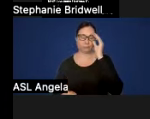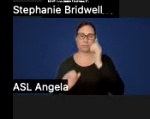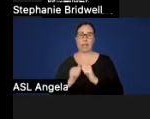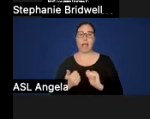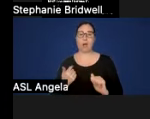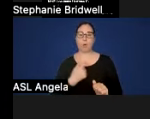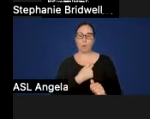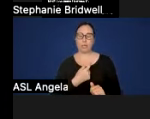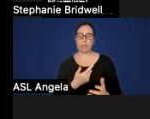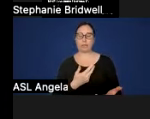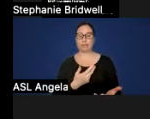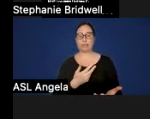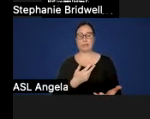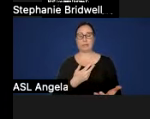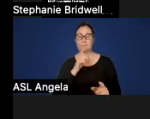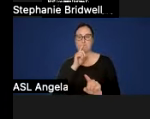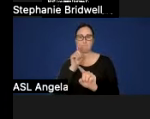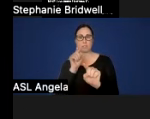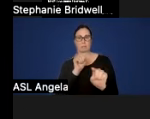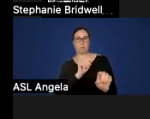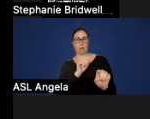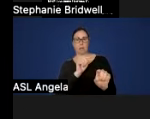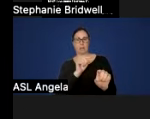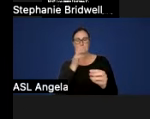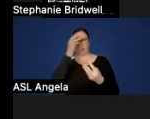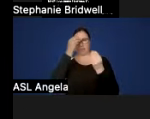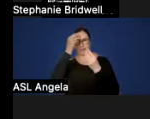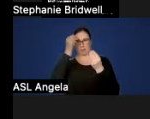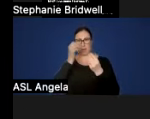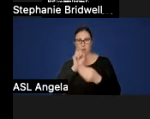and how we respond to sexual violence occurring, kind of